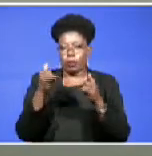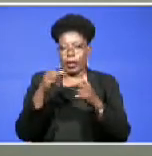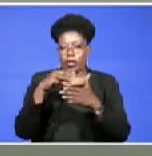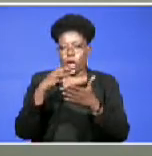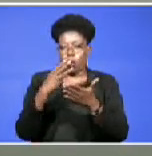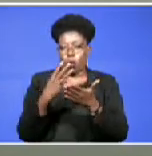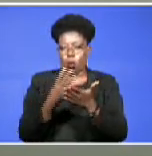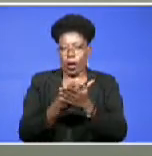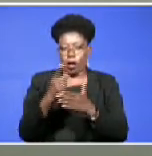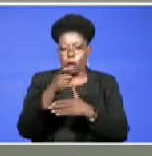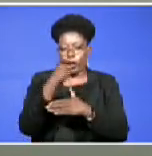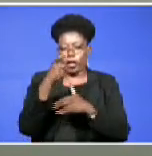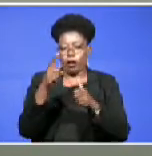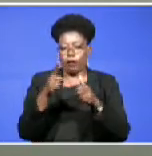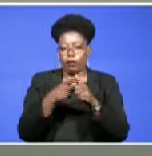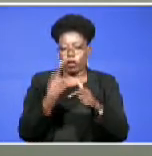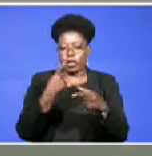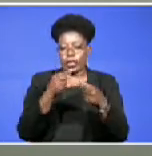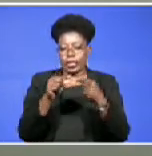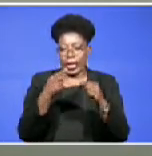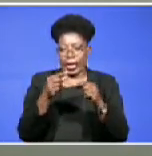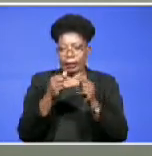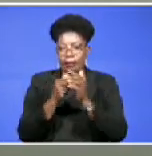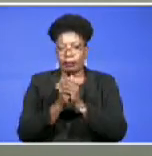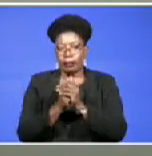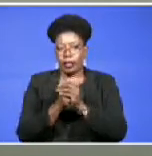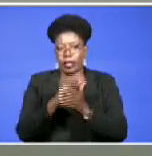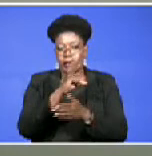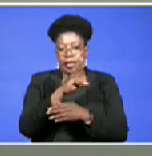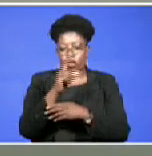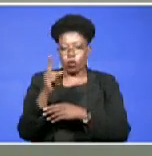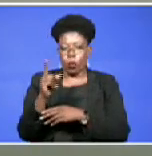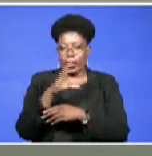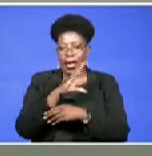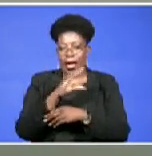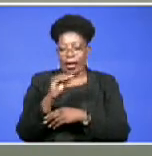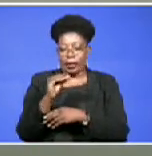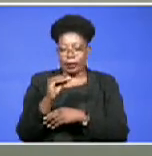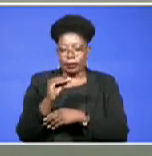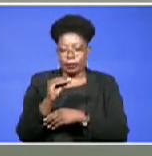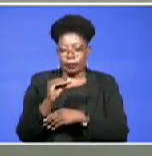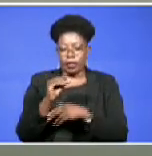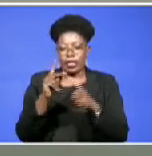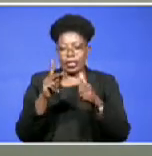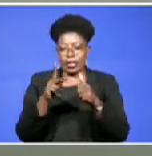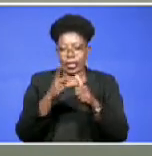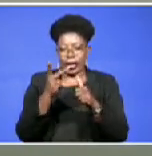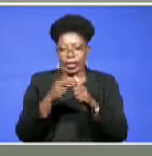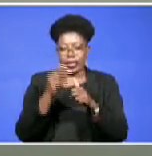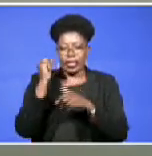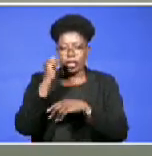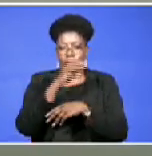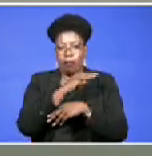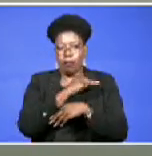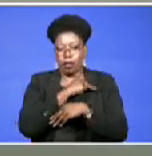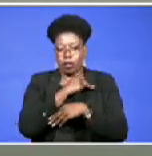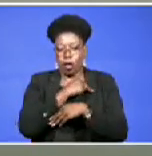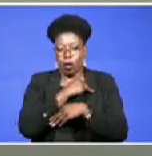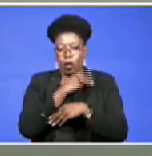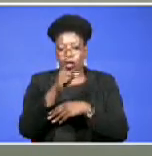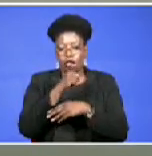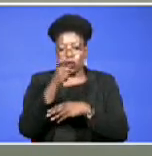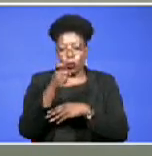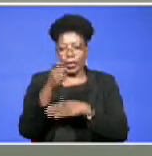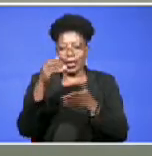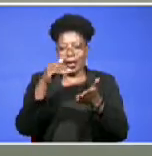winning her first-round match over Romina Zamora 6-1-1. She then faced second-seeded Lishko and picked up another straight sets win